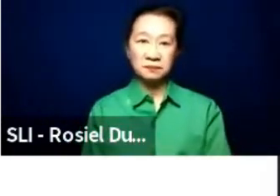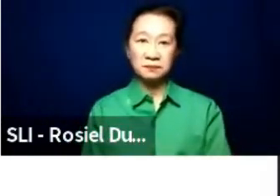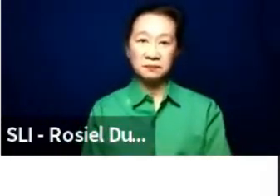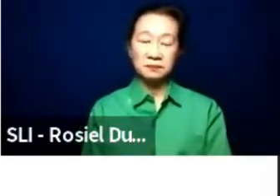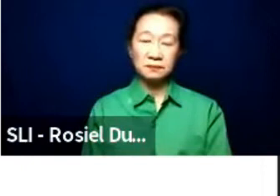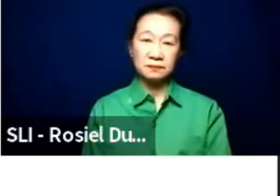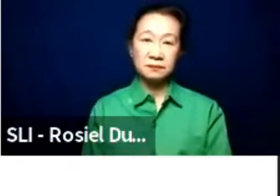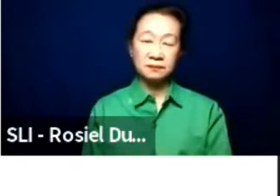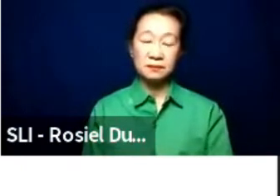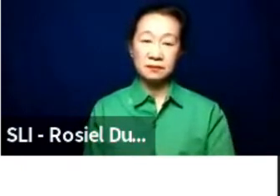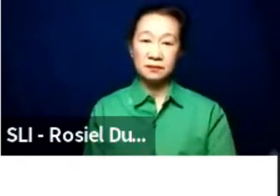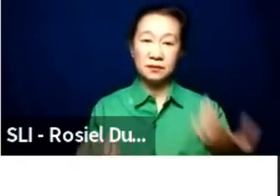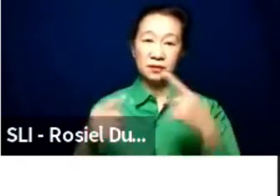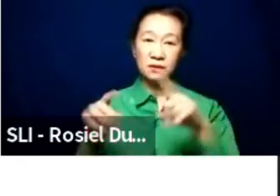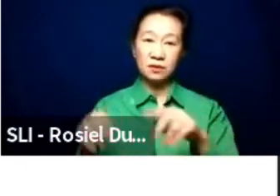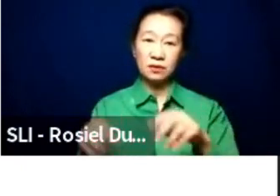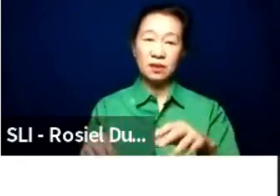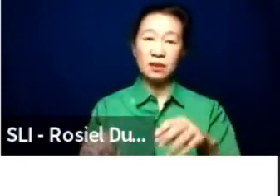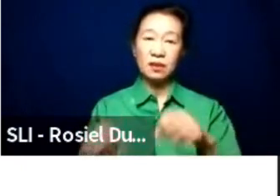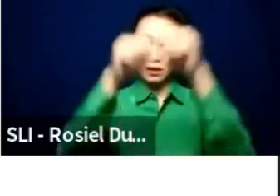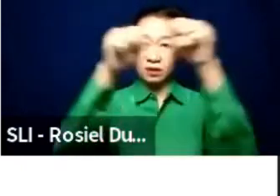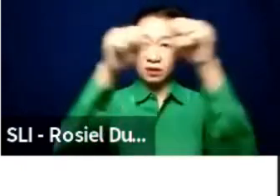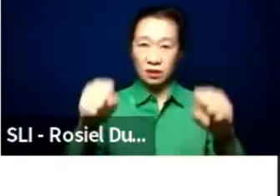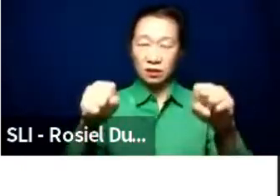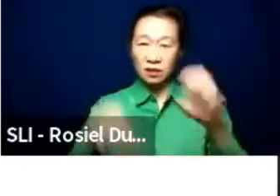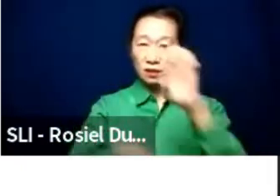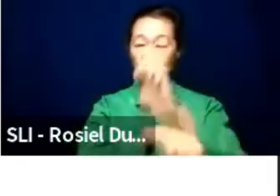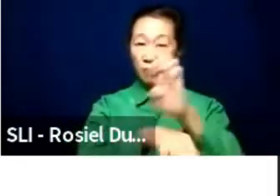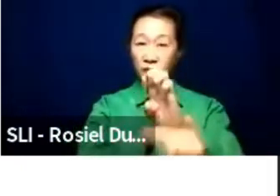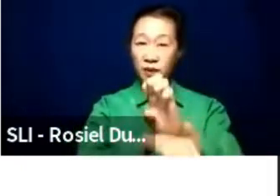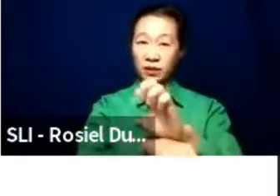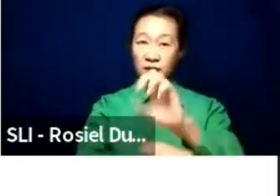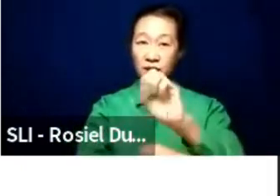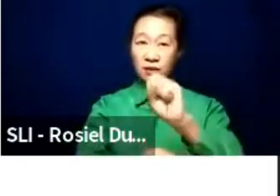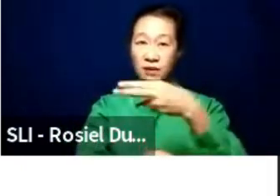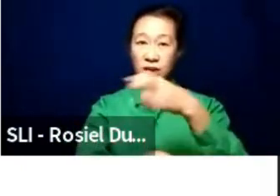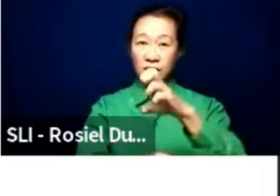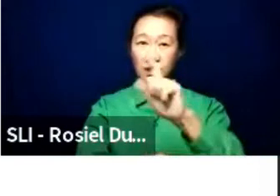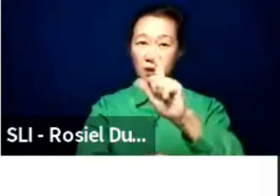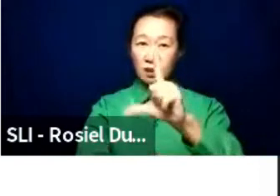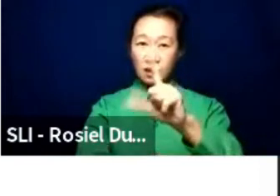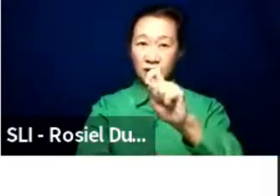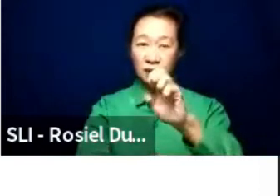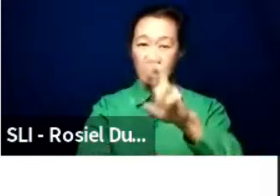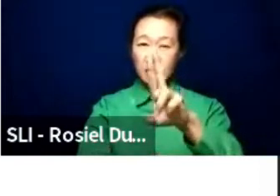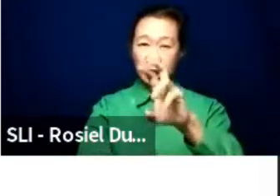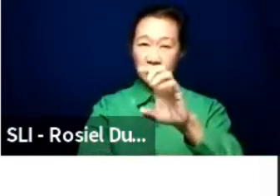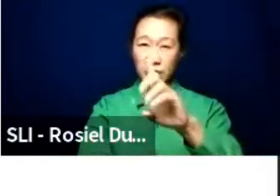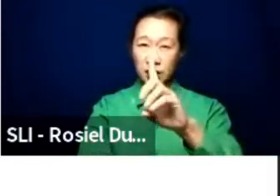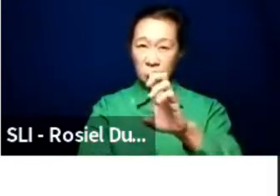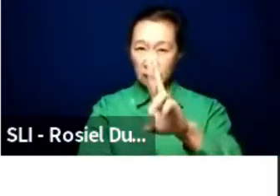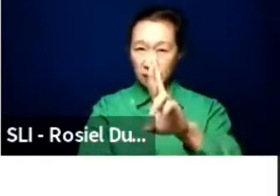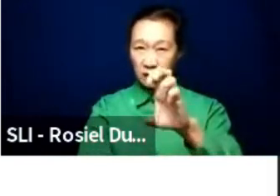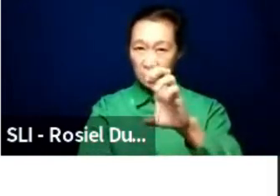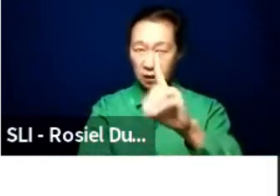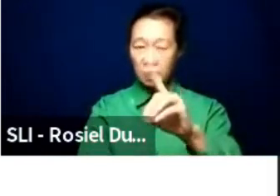And then now we go to sheltered employment. No? So ito yung very common. It's the most common type of